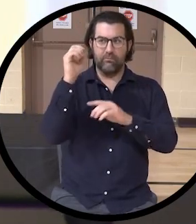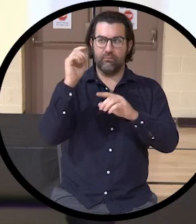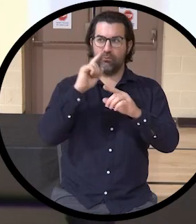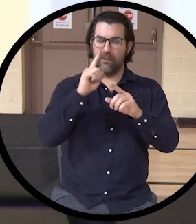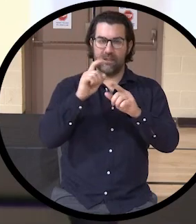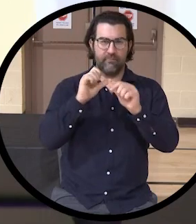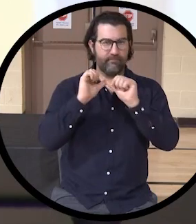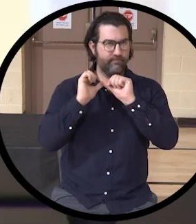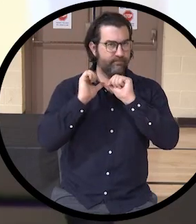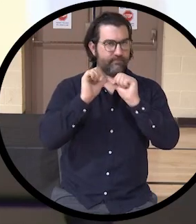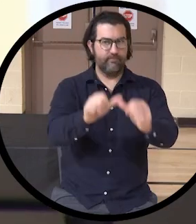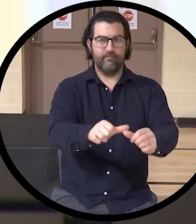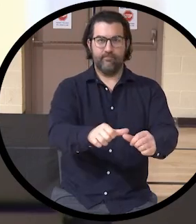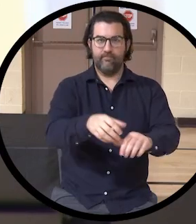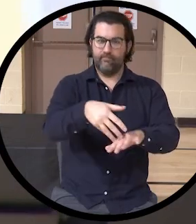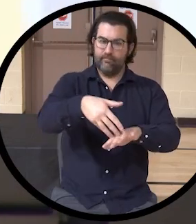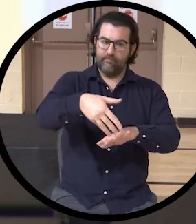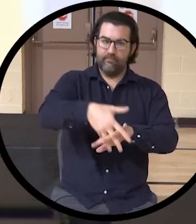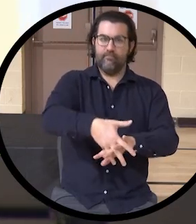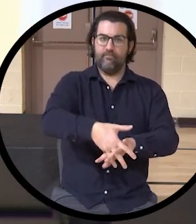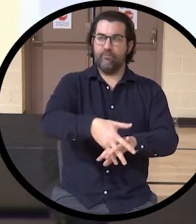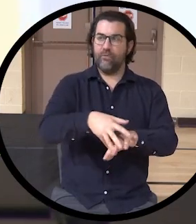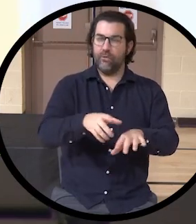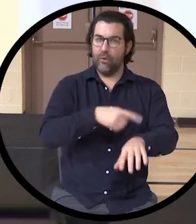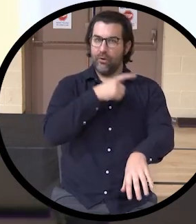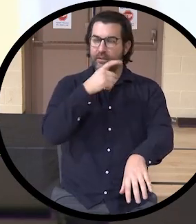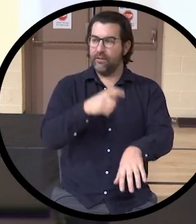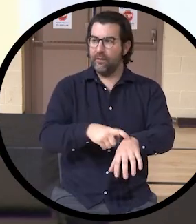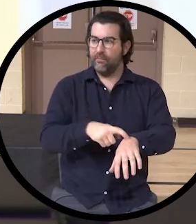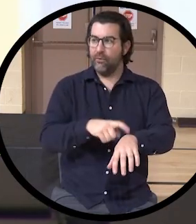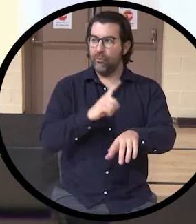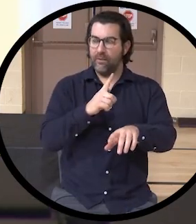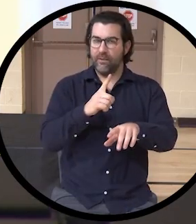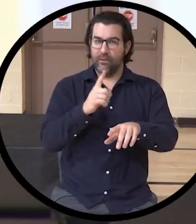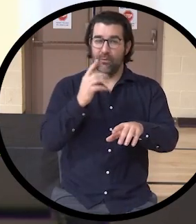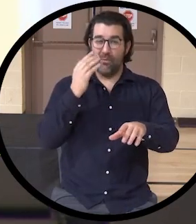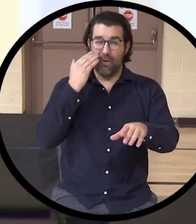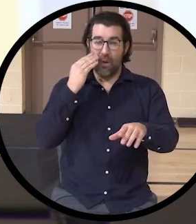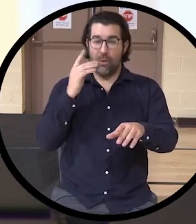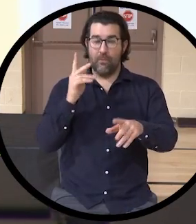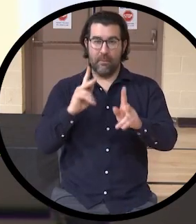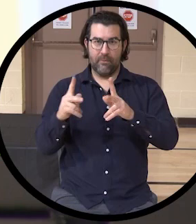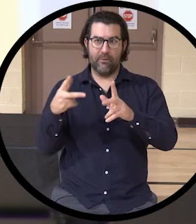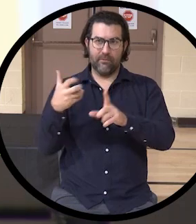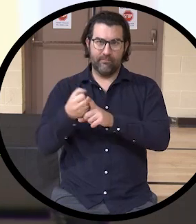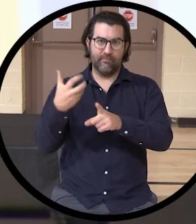we are hoping to use those, especially in the areas where we know they're the most likely to get hit.